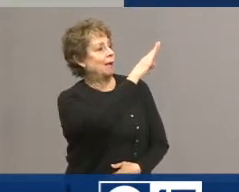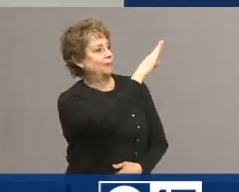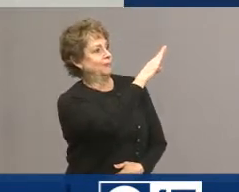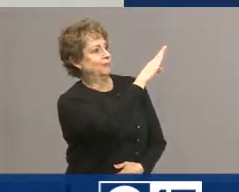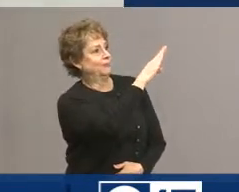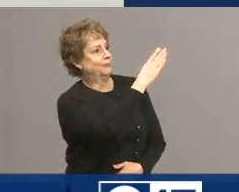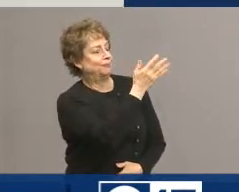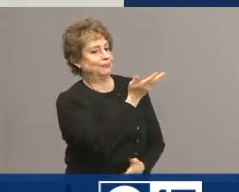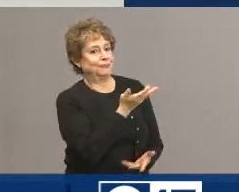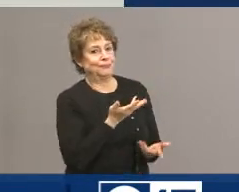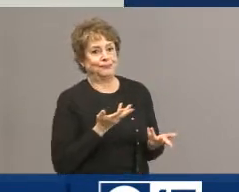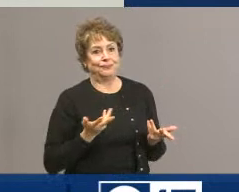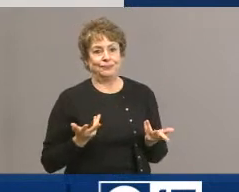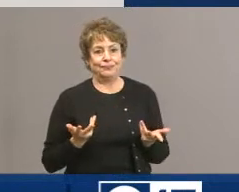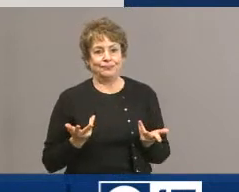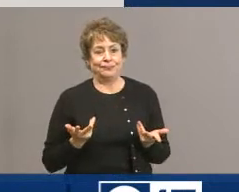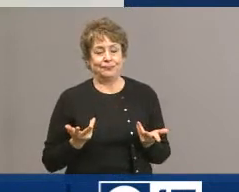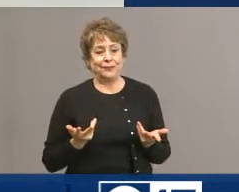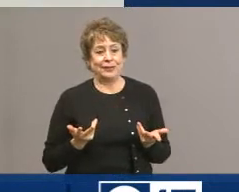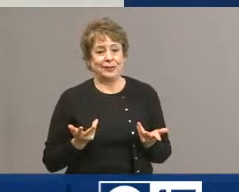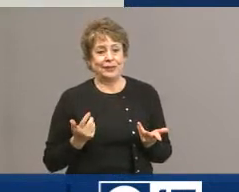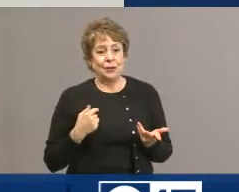bring this number down.